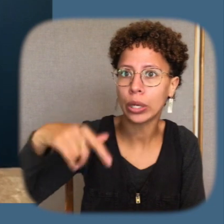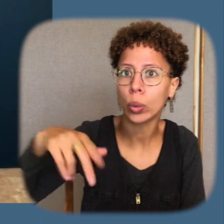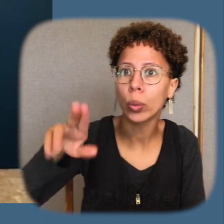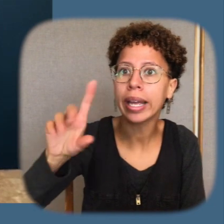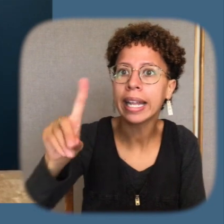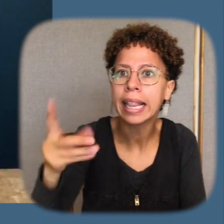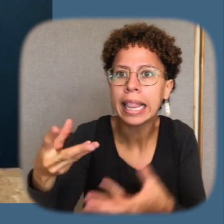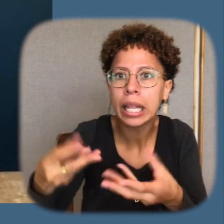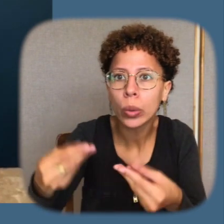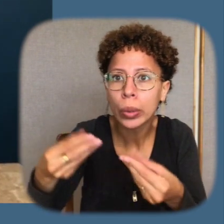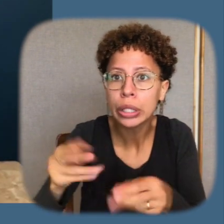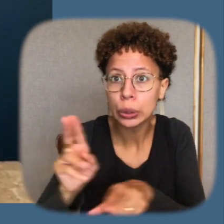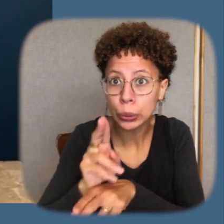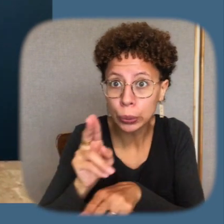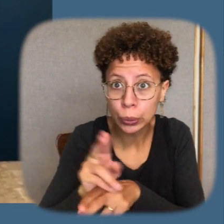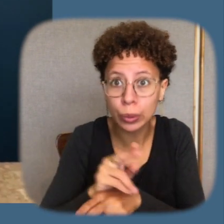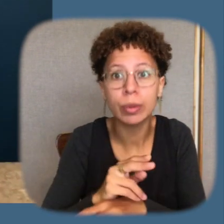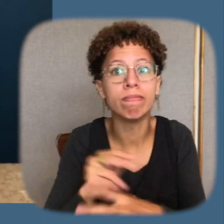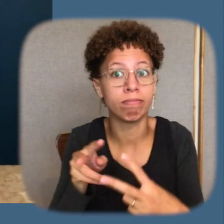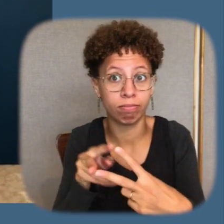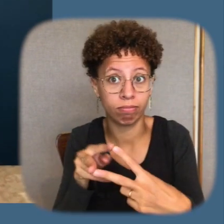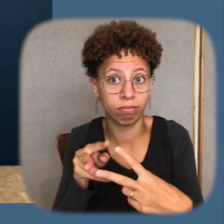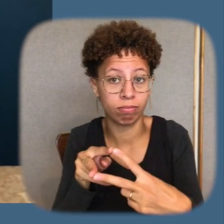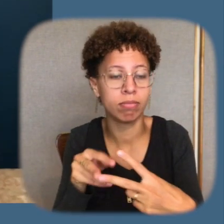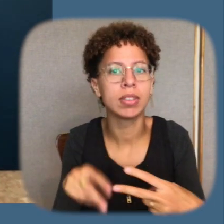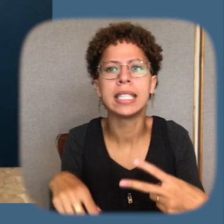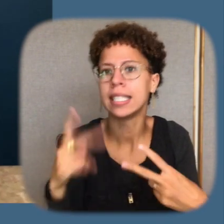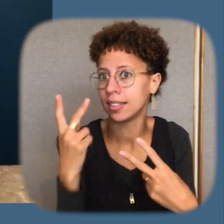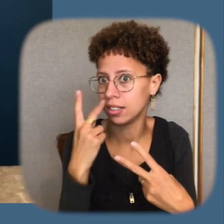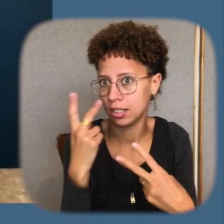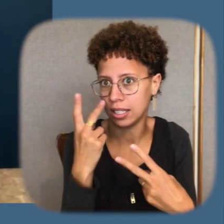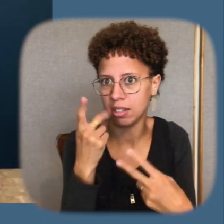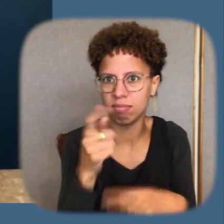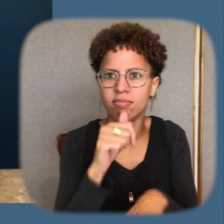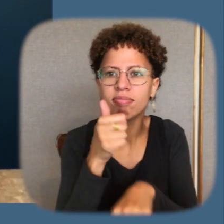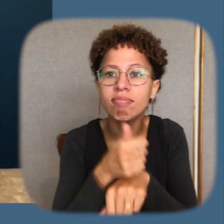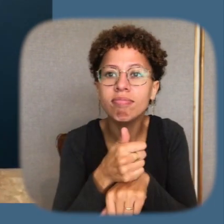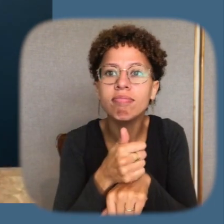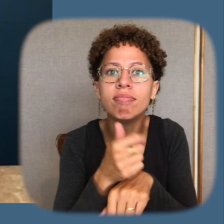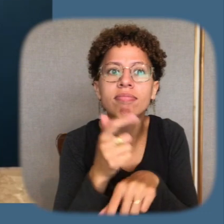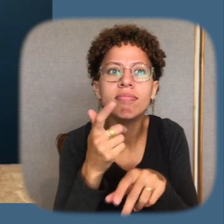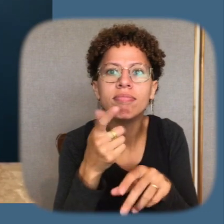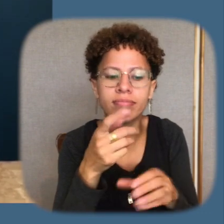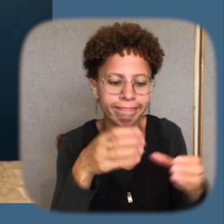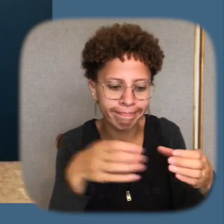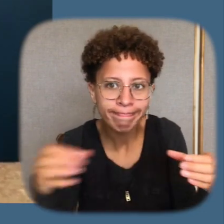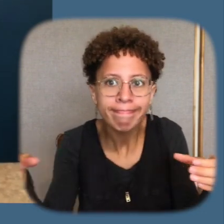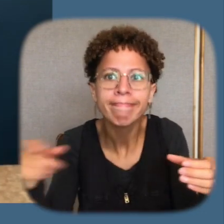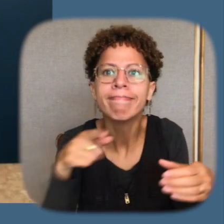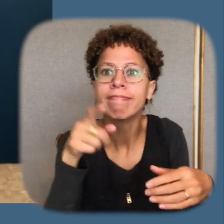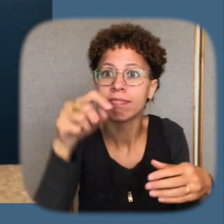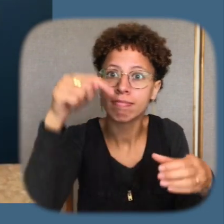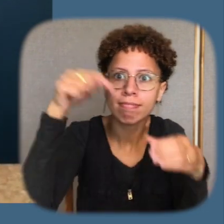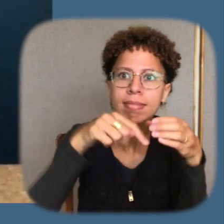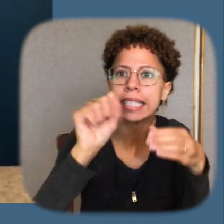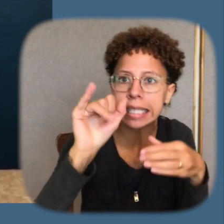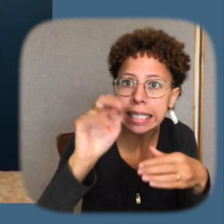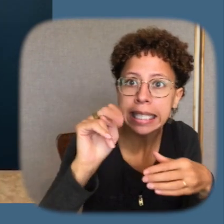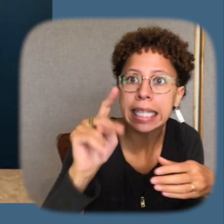use and see if you can create any objects that will sink or